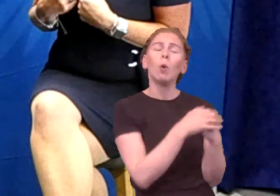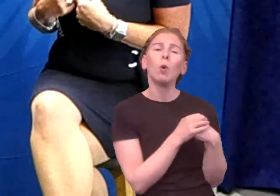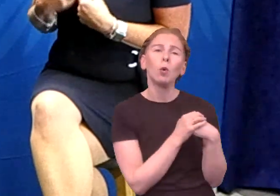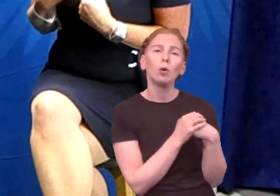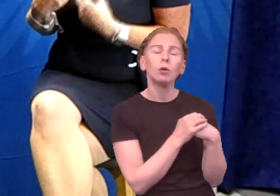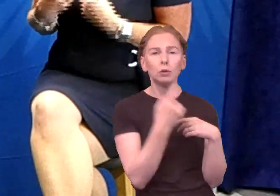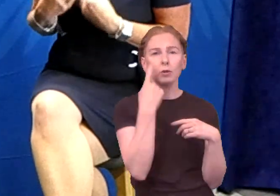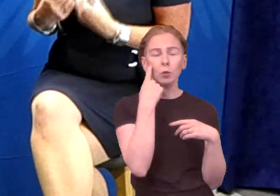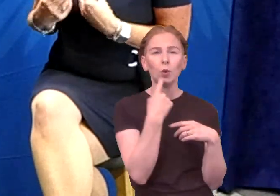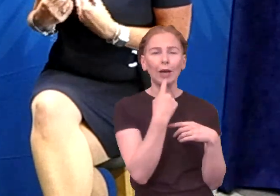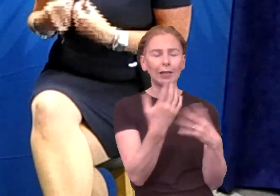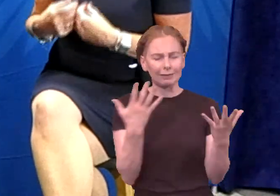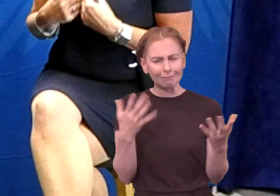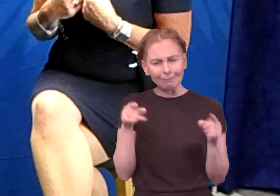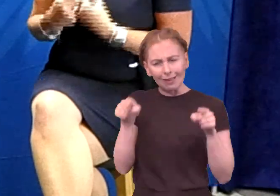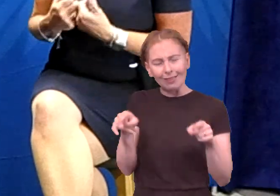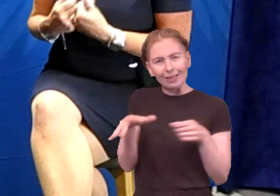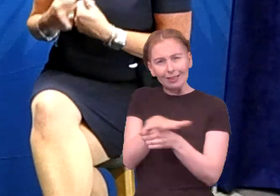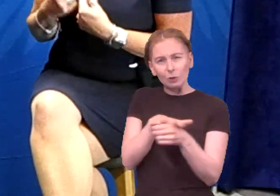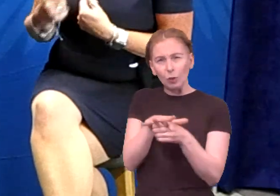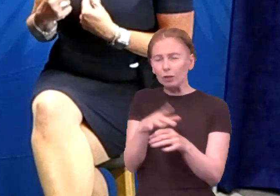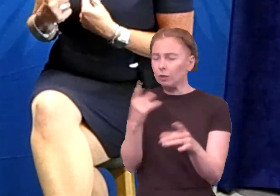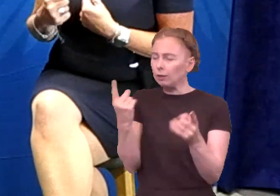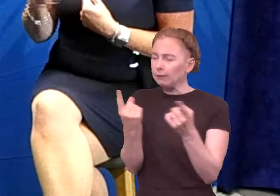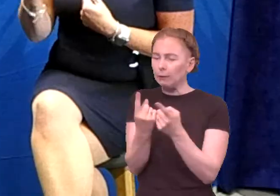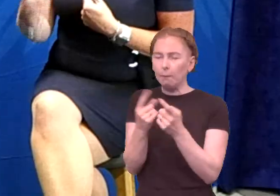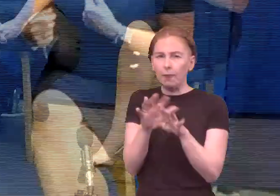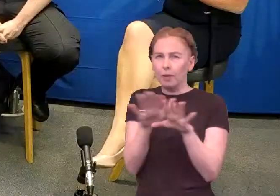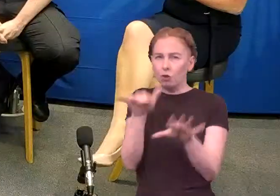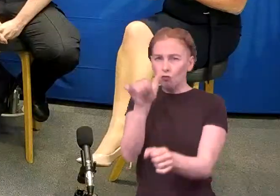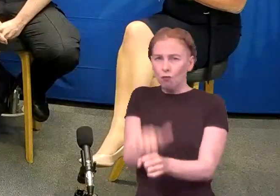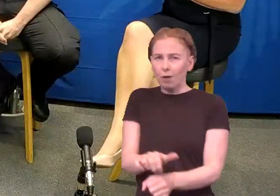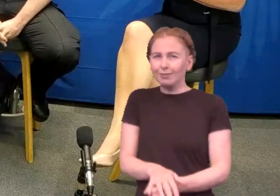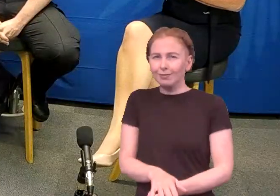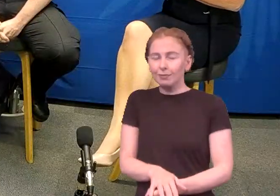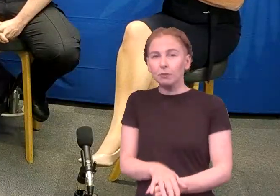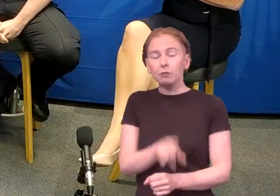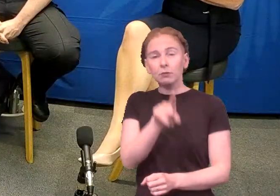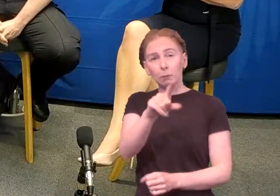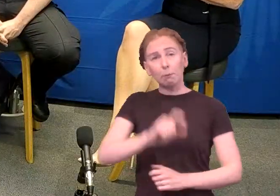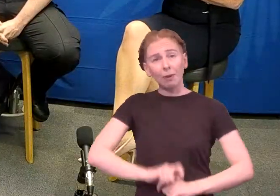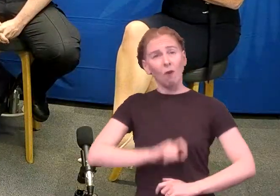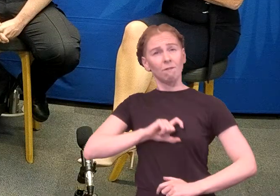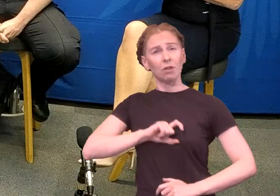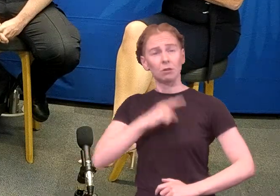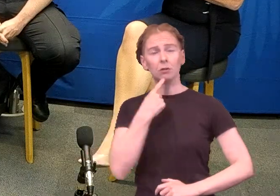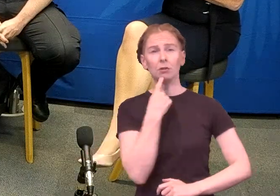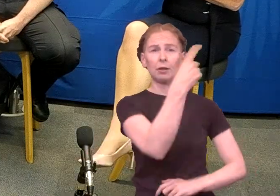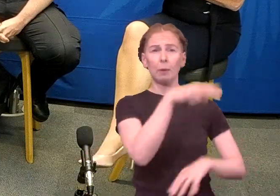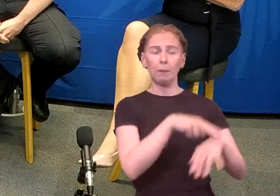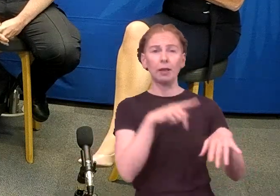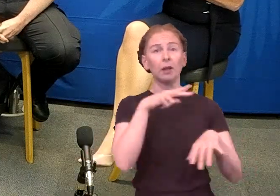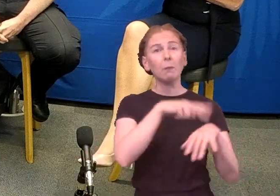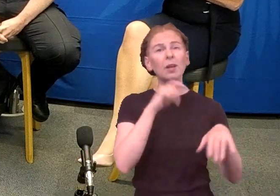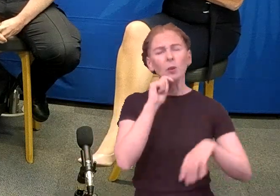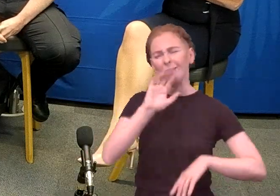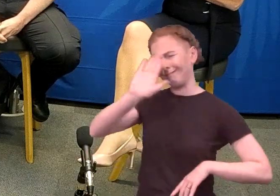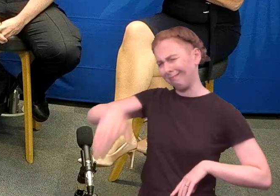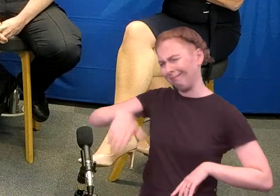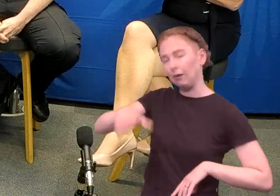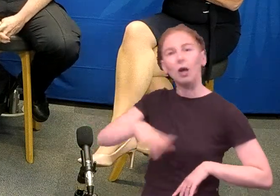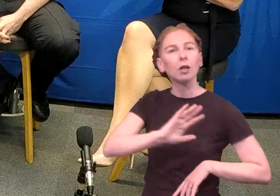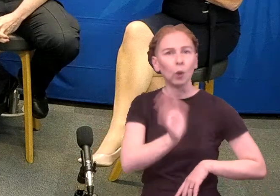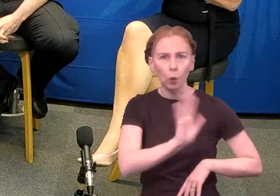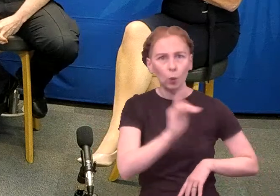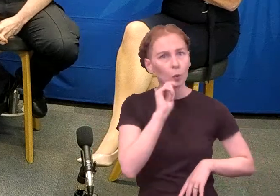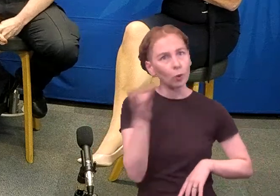isn't right, there's something wrong with this, and have the courage to say, this doesn't sit well with me. Yeah. I think on